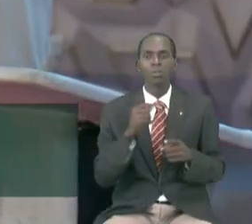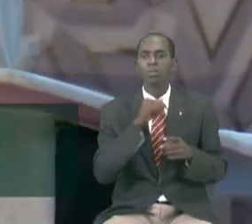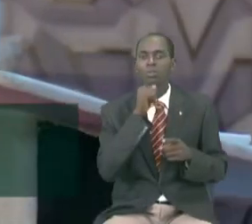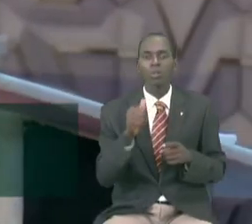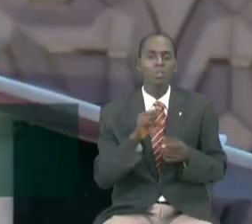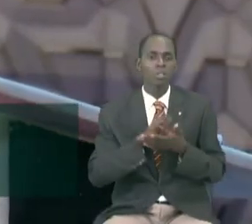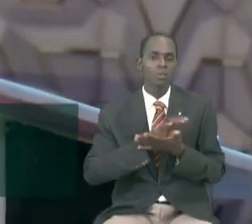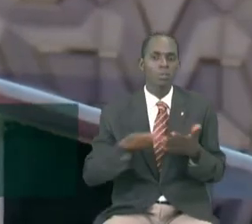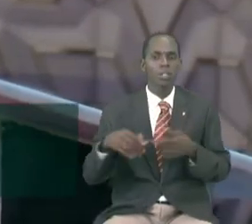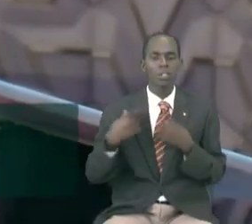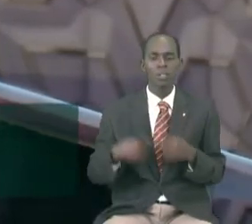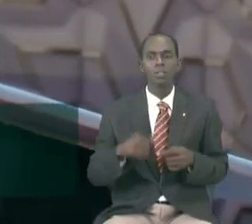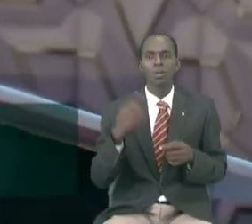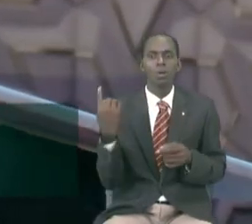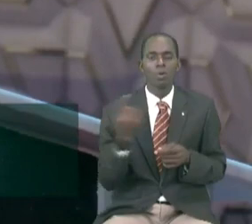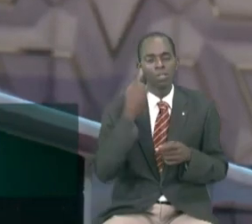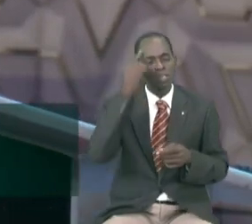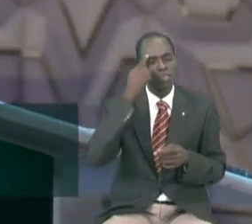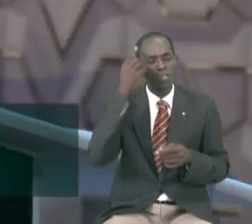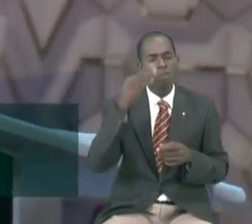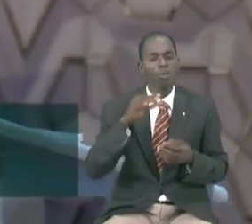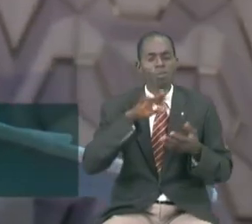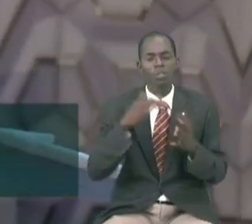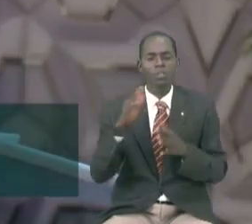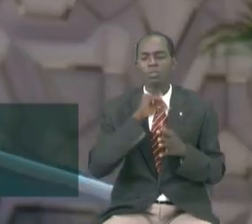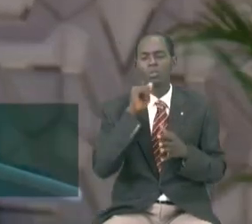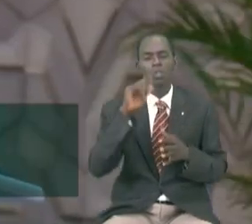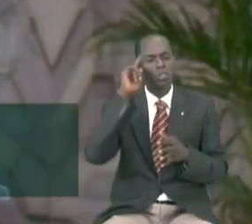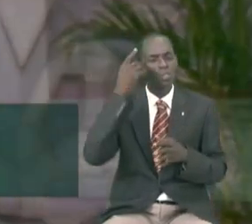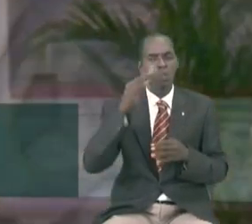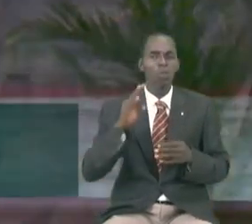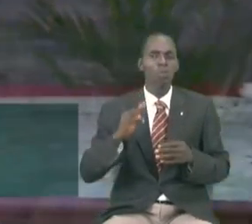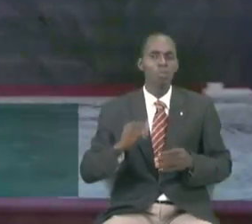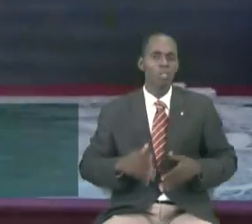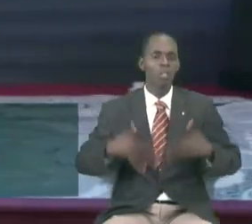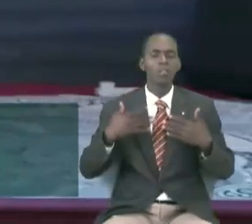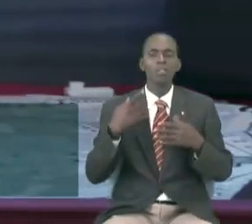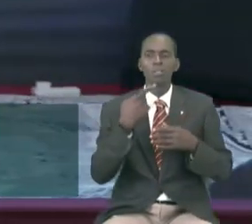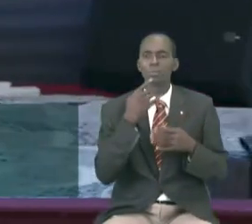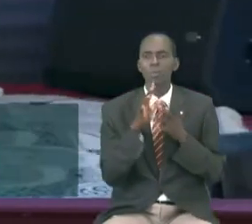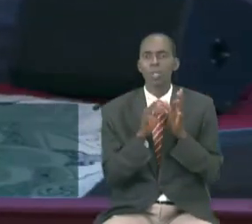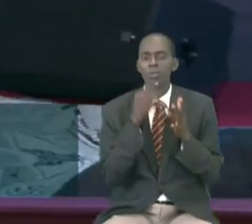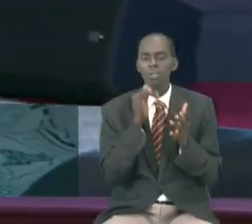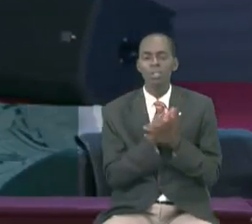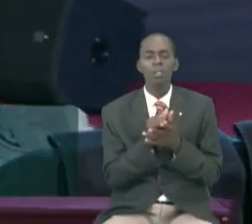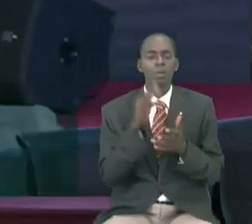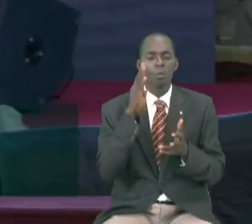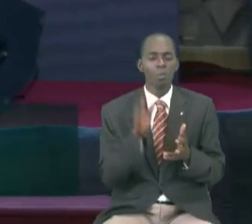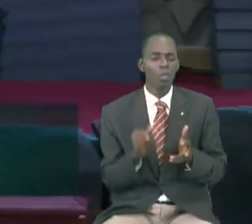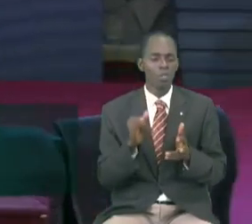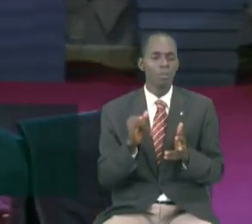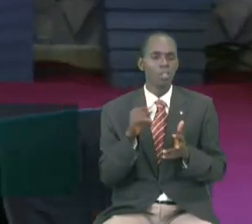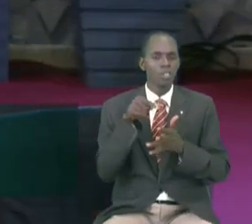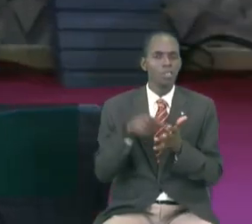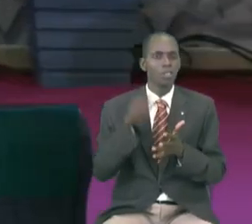have life and have it more abundantly. When they are not happy, they are not thinking of what Jesus has brought. They are not thinking